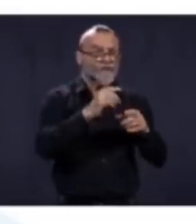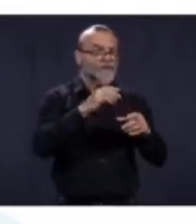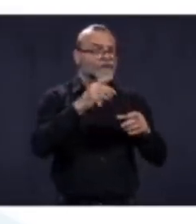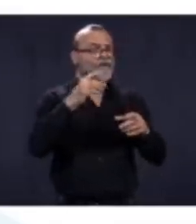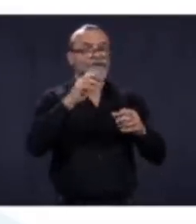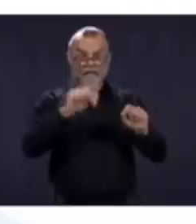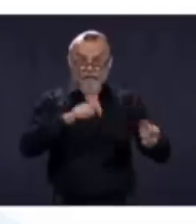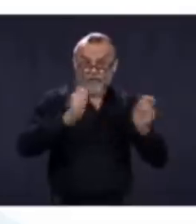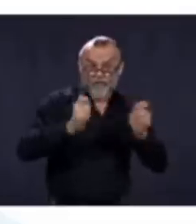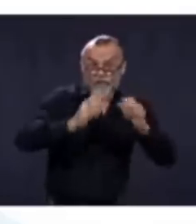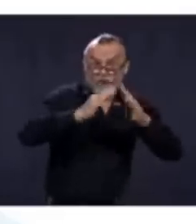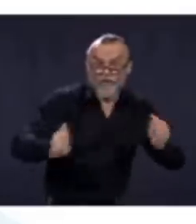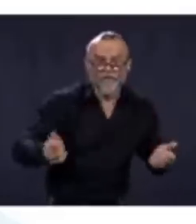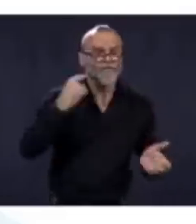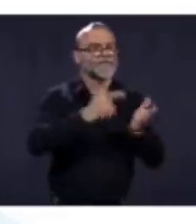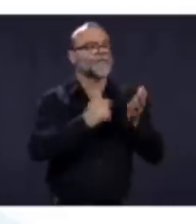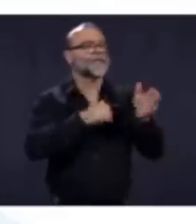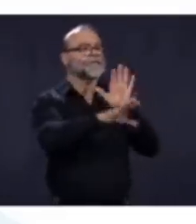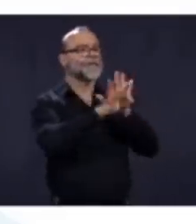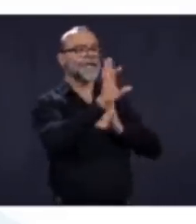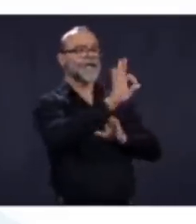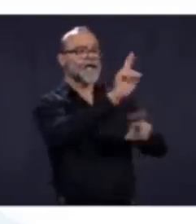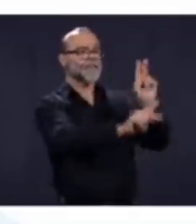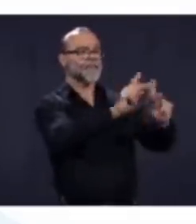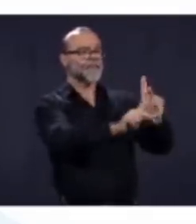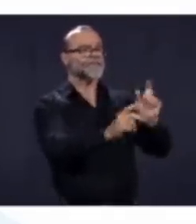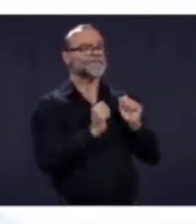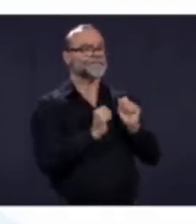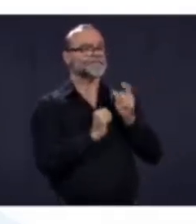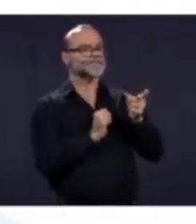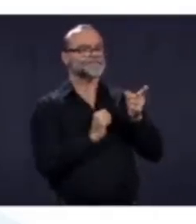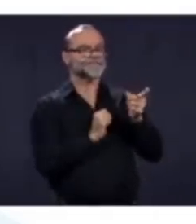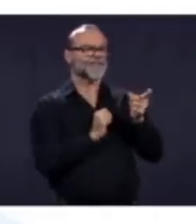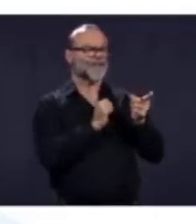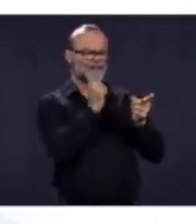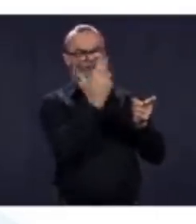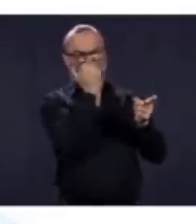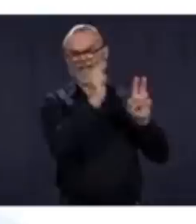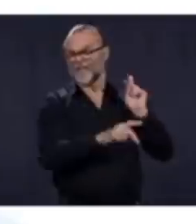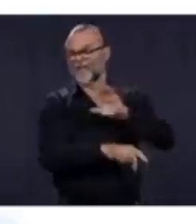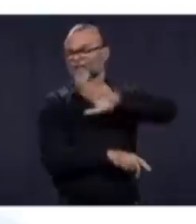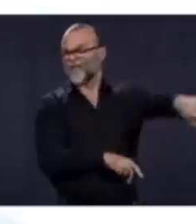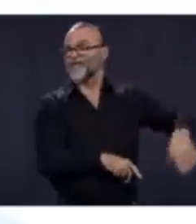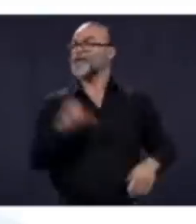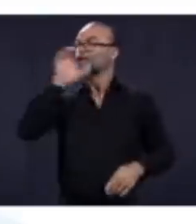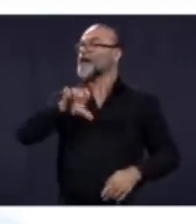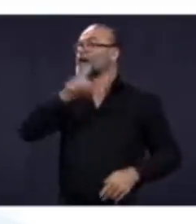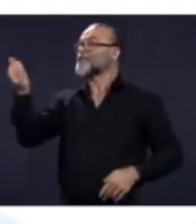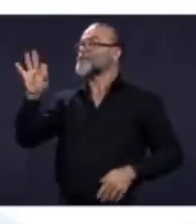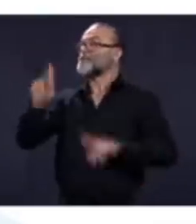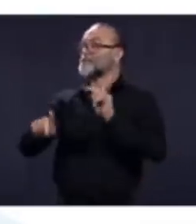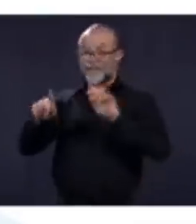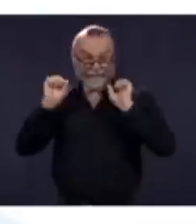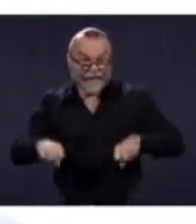if I'm choosing those 9 people and finally I say, okay, well, they're not that funny, can I change people? Okay. Can I move